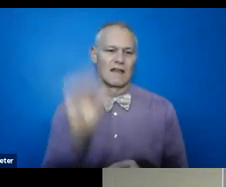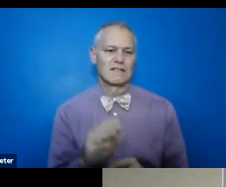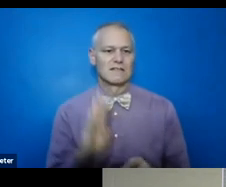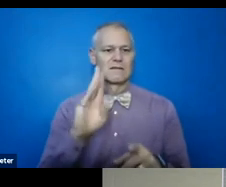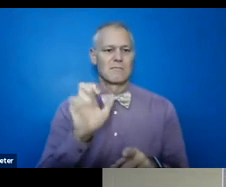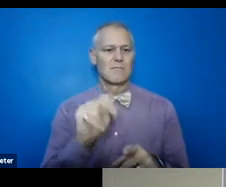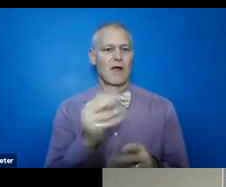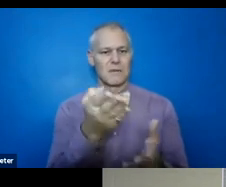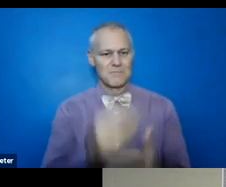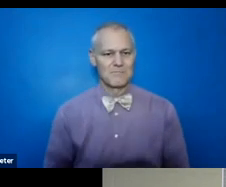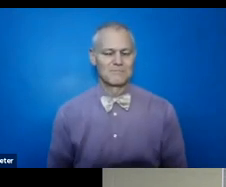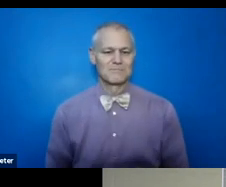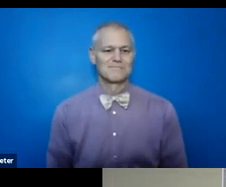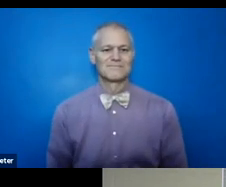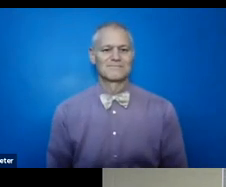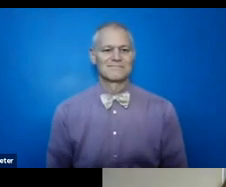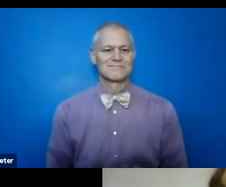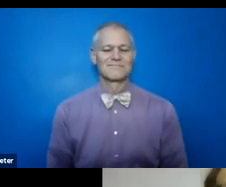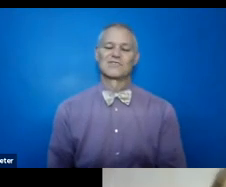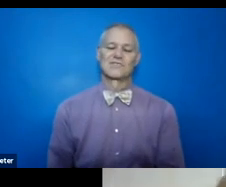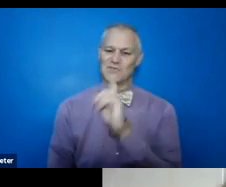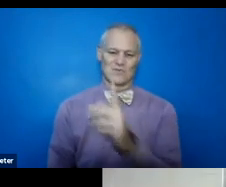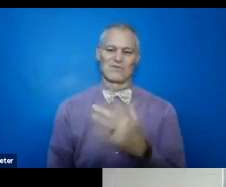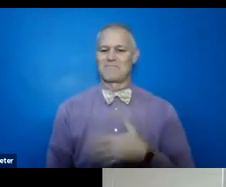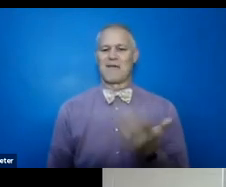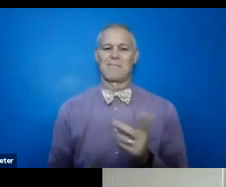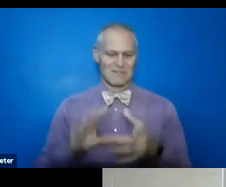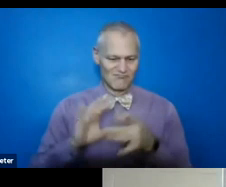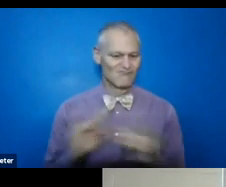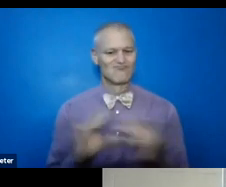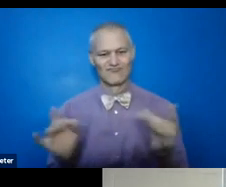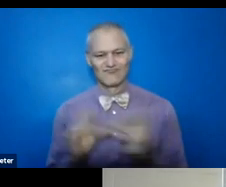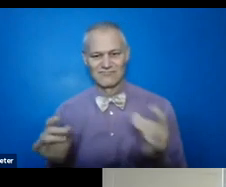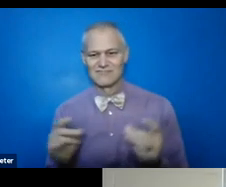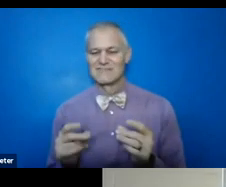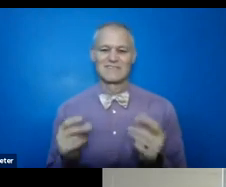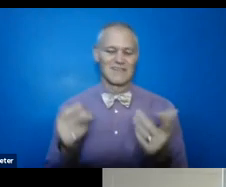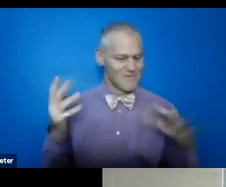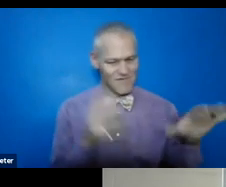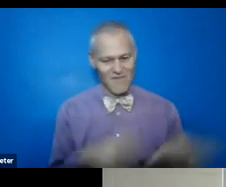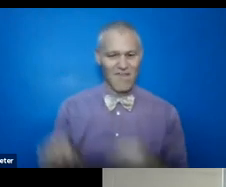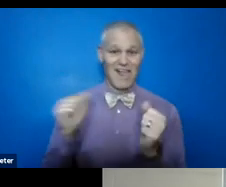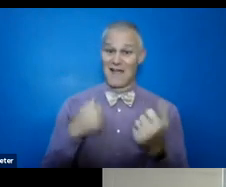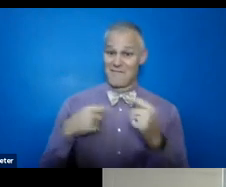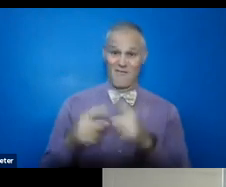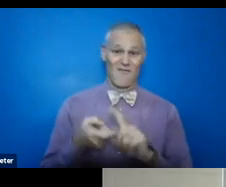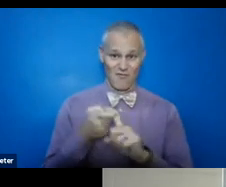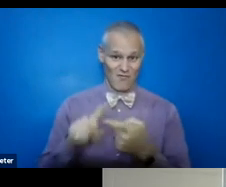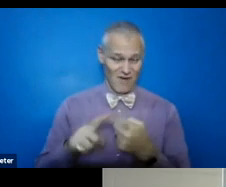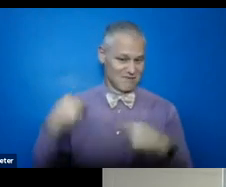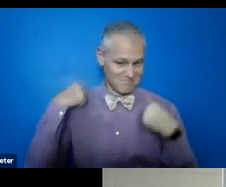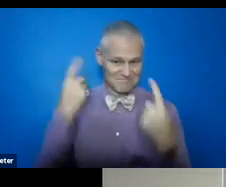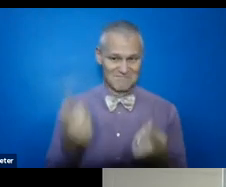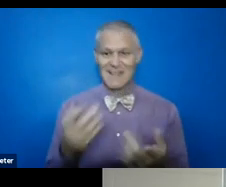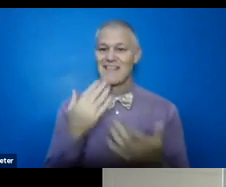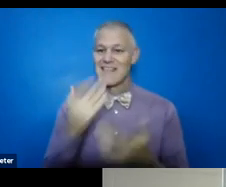Sure, I'm so happy to dive right in, and thank you, Aparna, for the opportunity. And I'm just going to take the prerogative as a friend of yours for a while to thank you for your